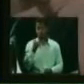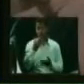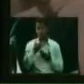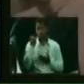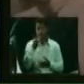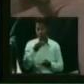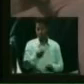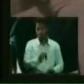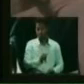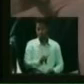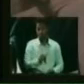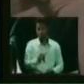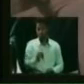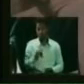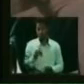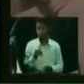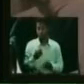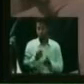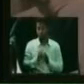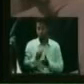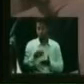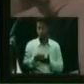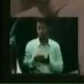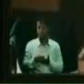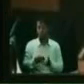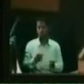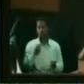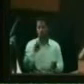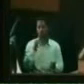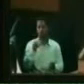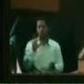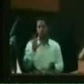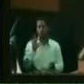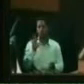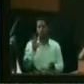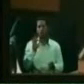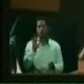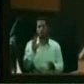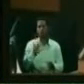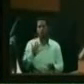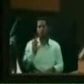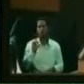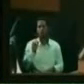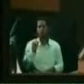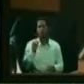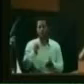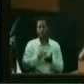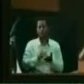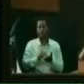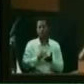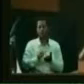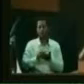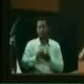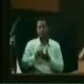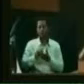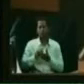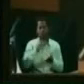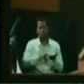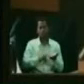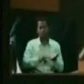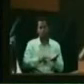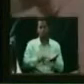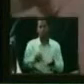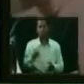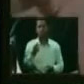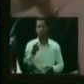is a wise spending of taxpayer dollars? Committing roughly $90,000 to this contract annually. Well, you know,